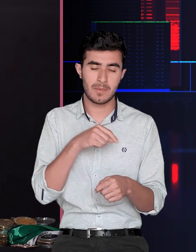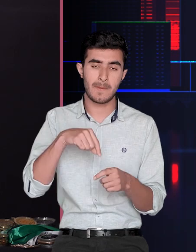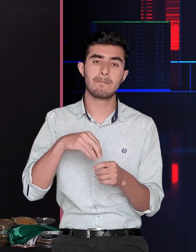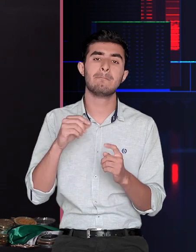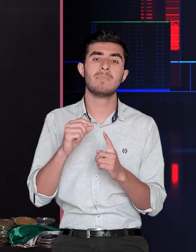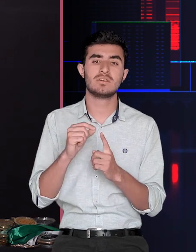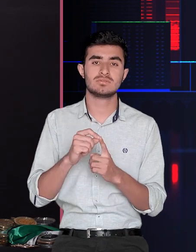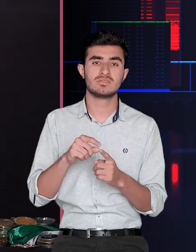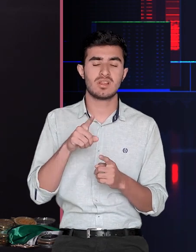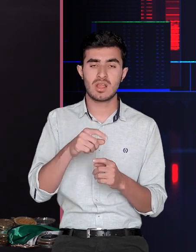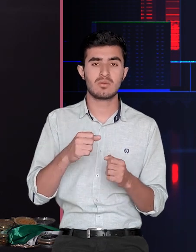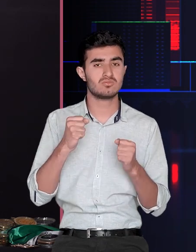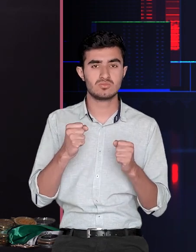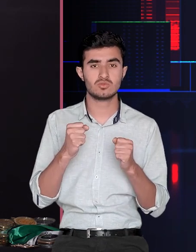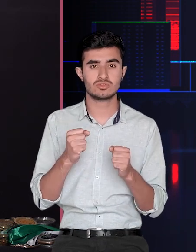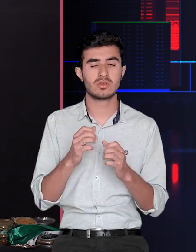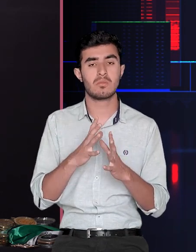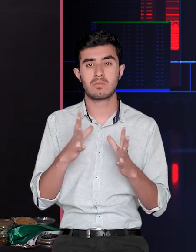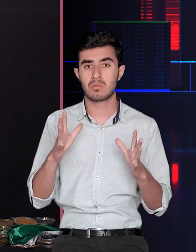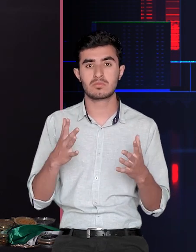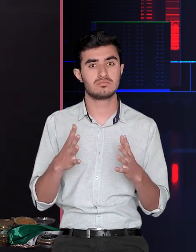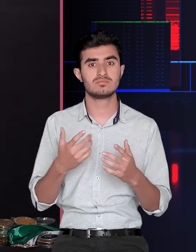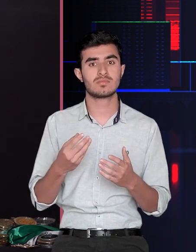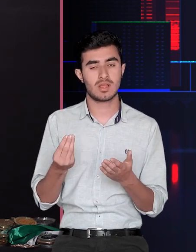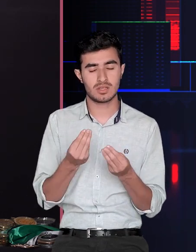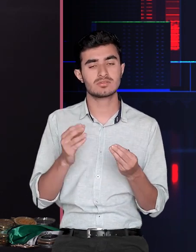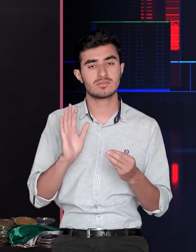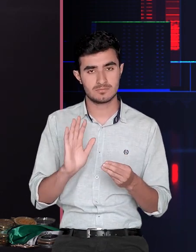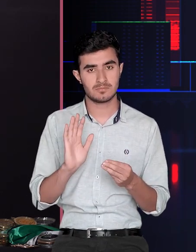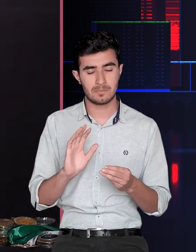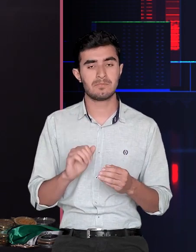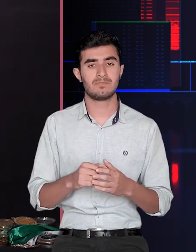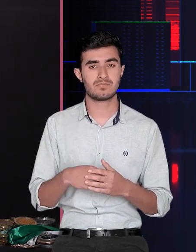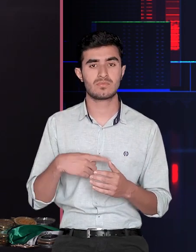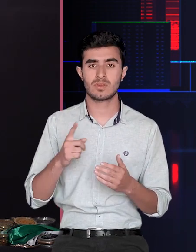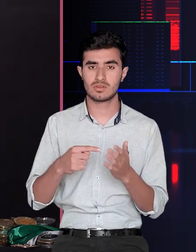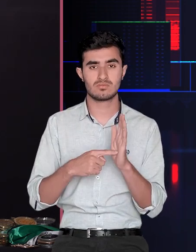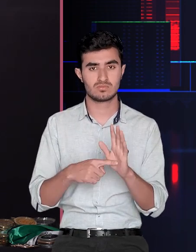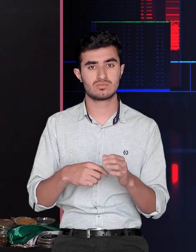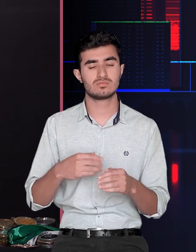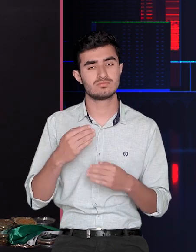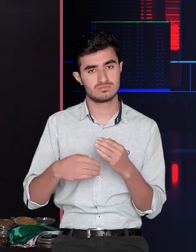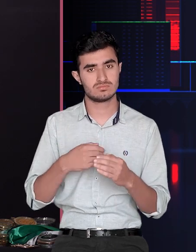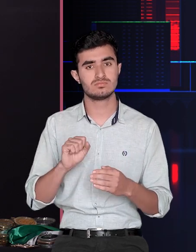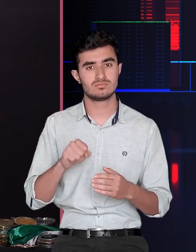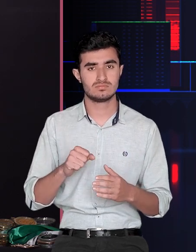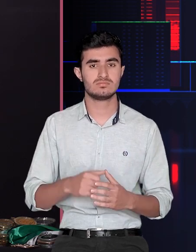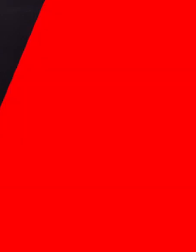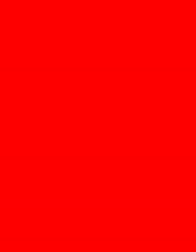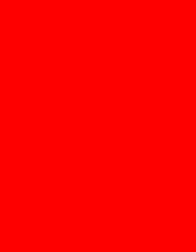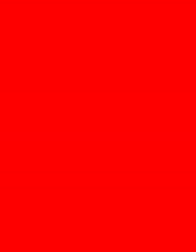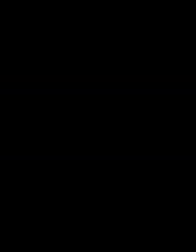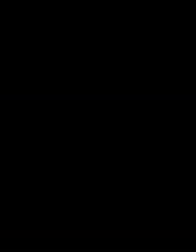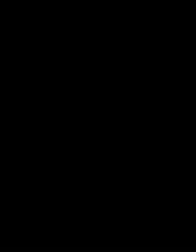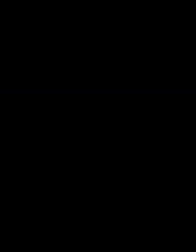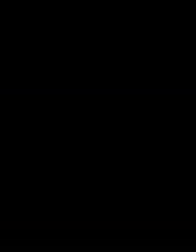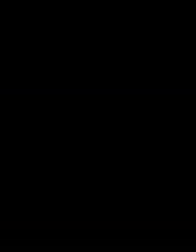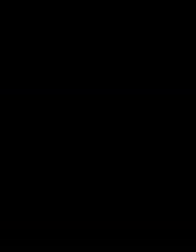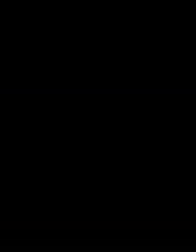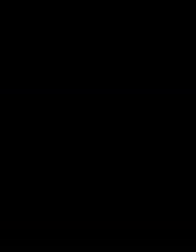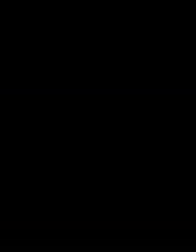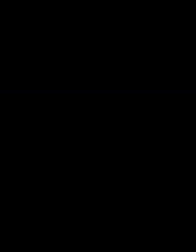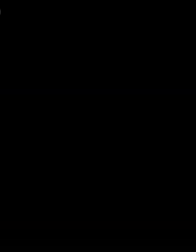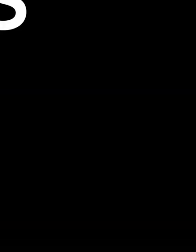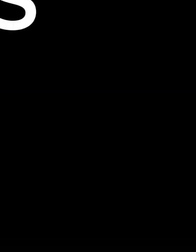treatment in Pakistan, it's not something that can be dealt with and it's not something that can be overcome.